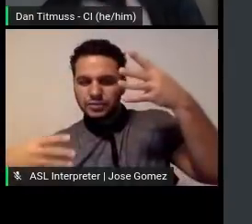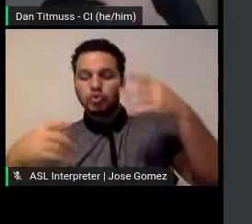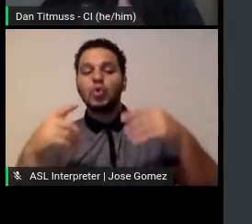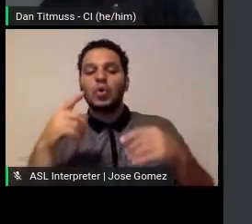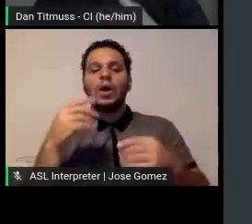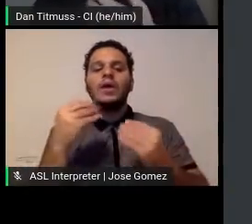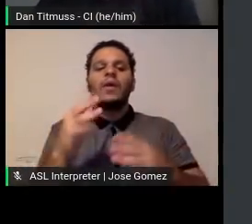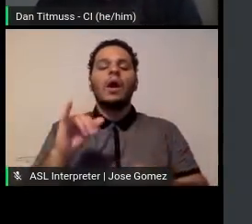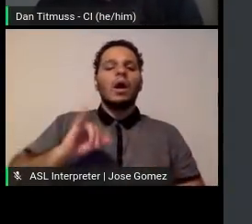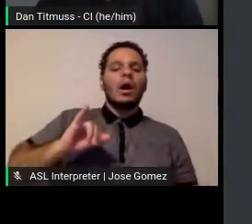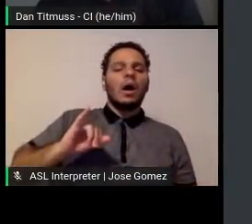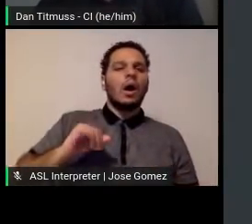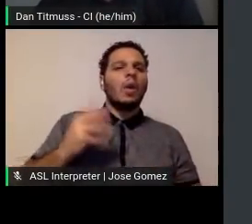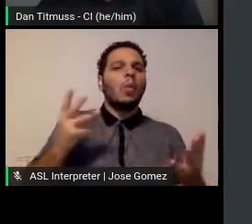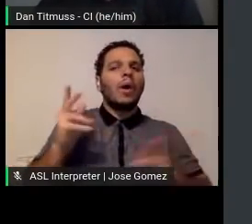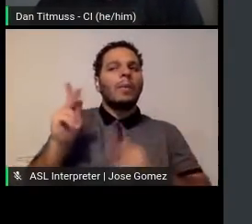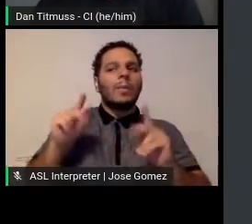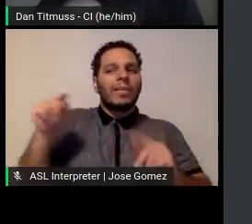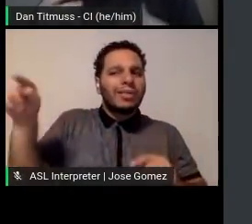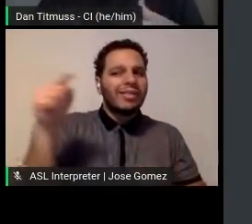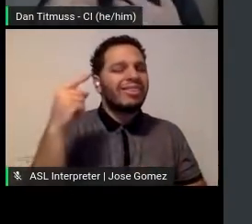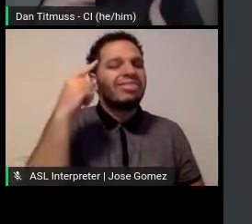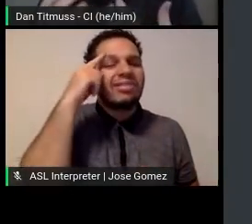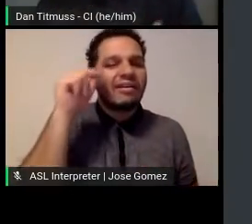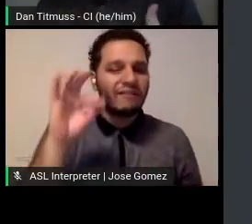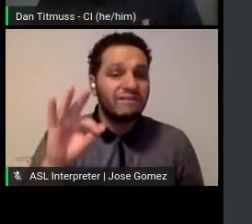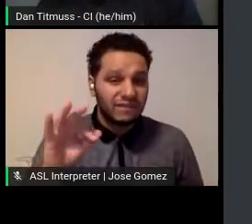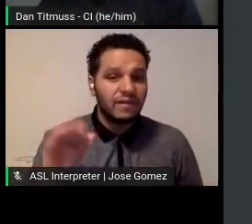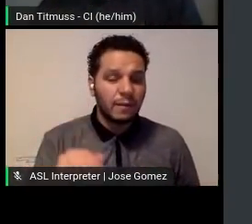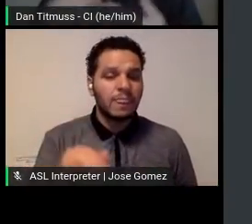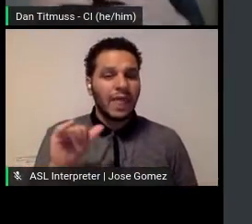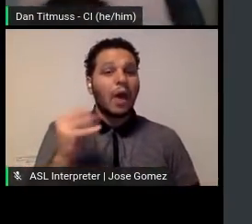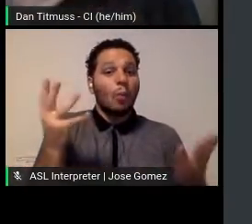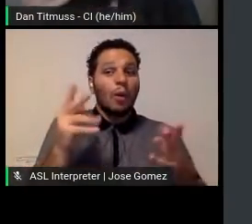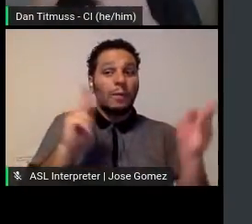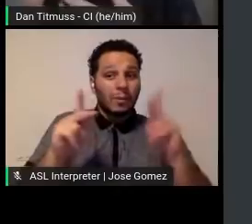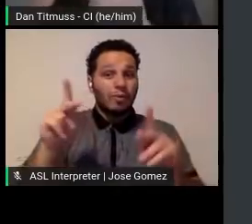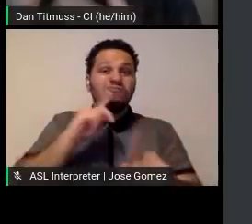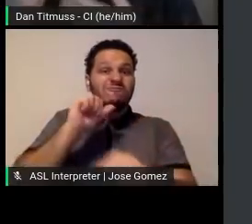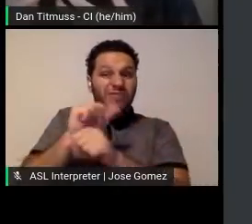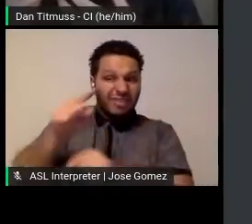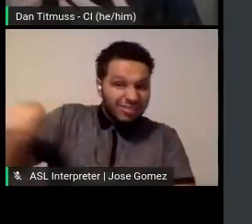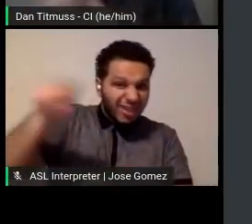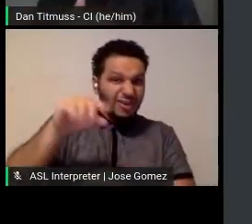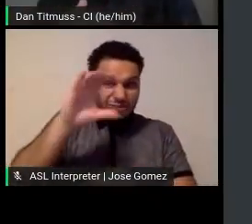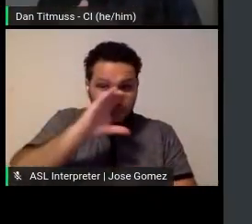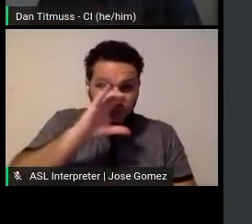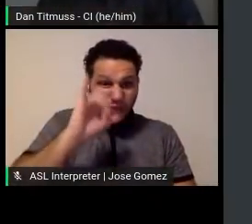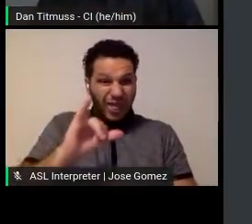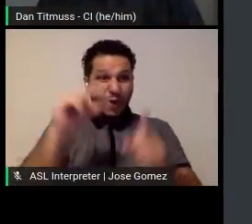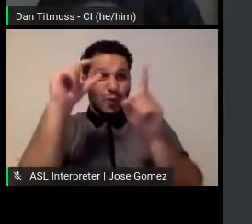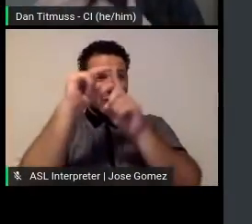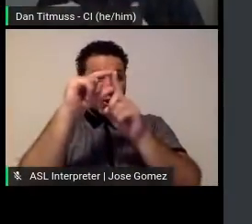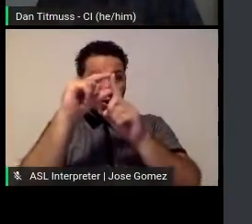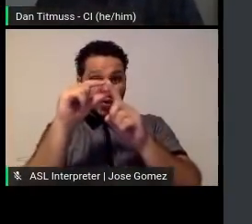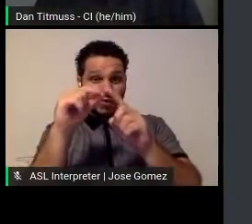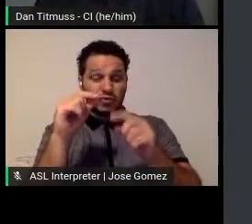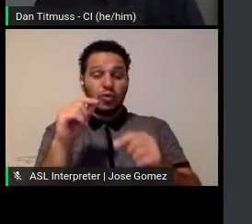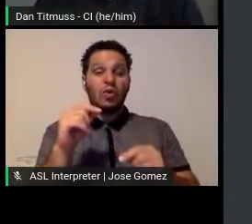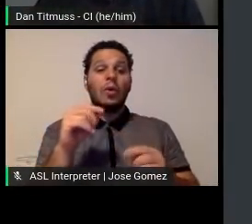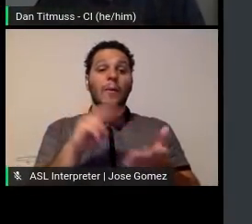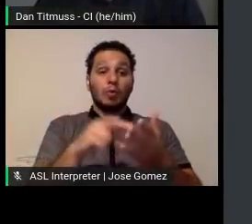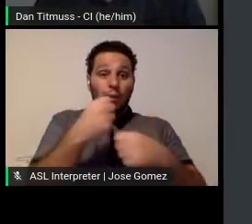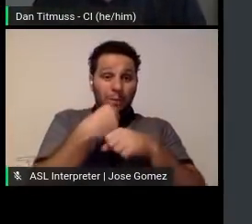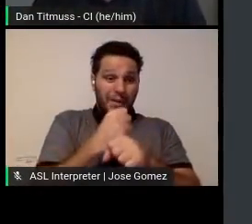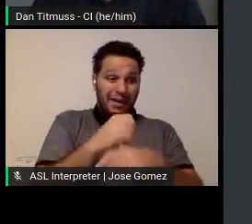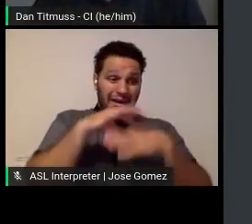into what people are thinking of, right? This is what people are searching for. People are searching for these terms. So creating content for